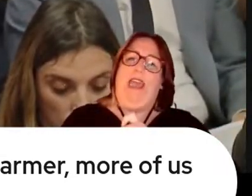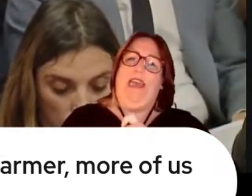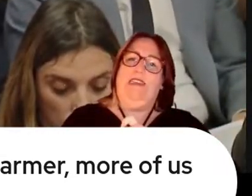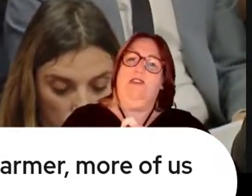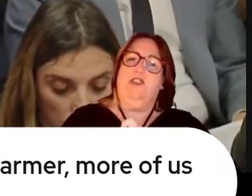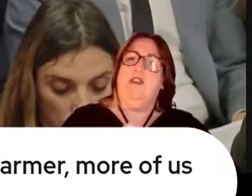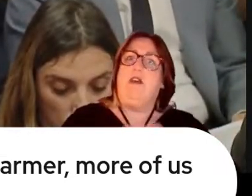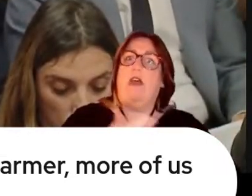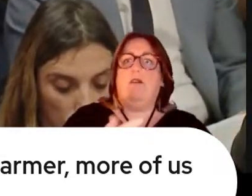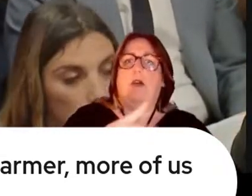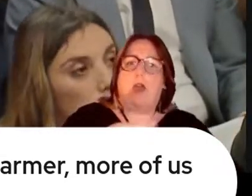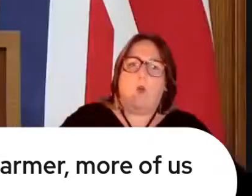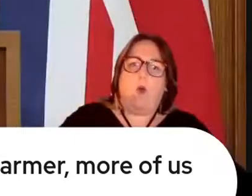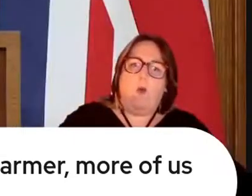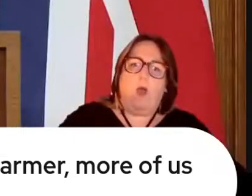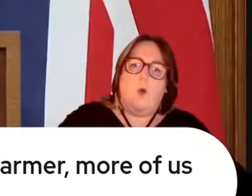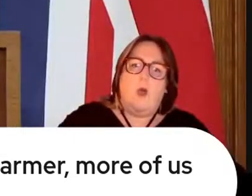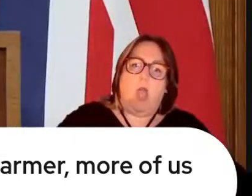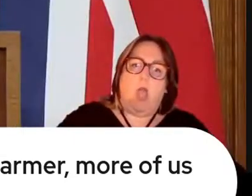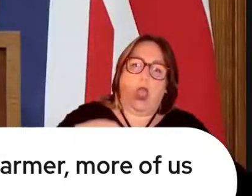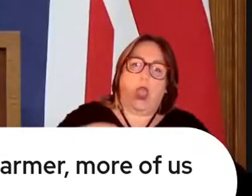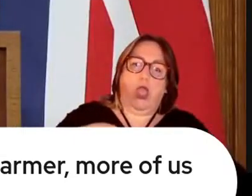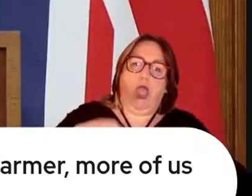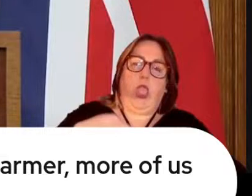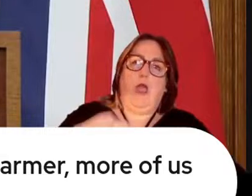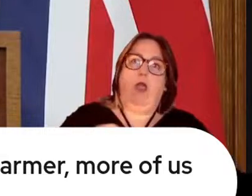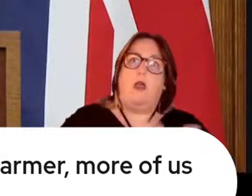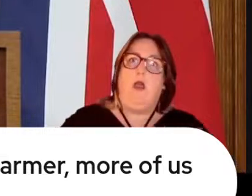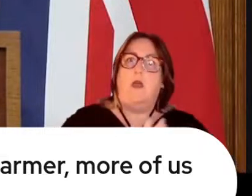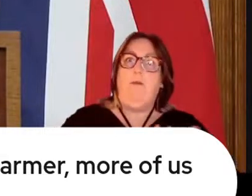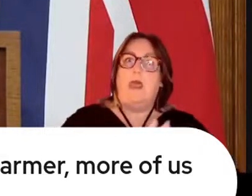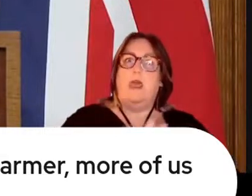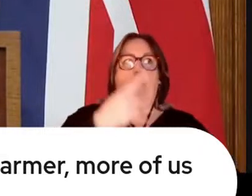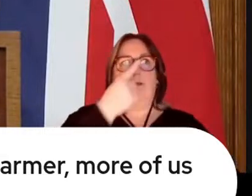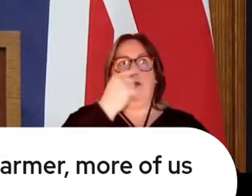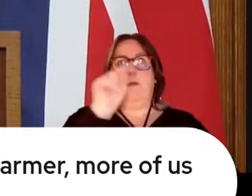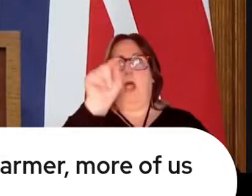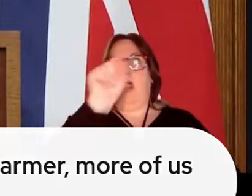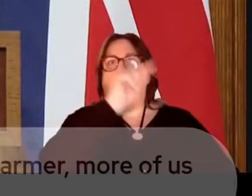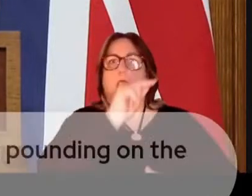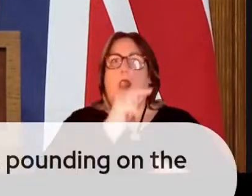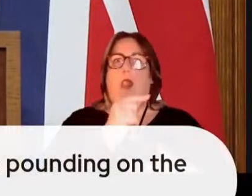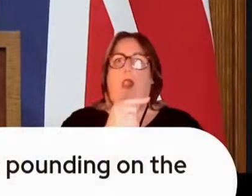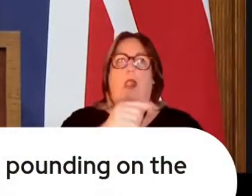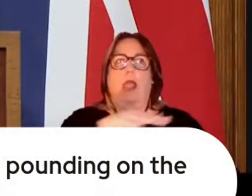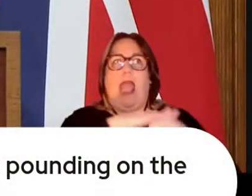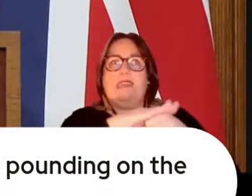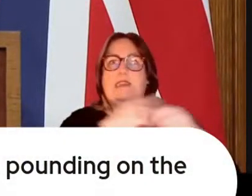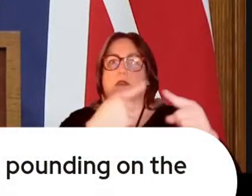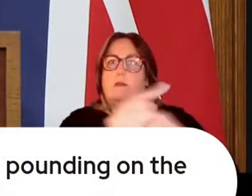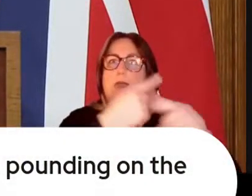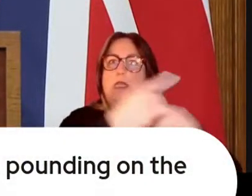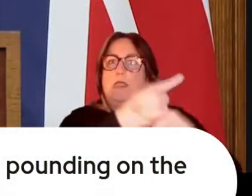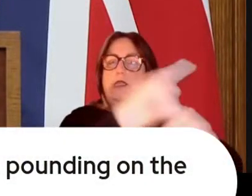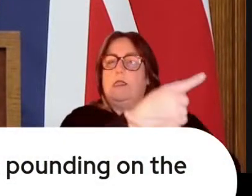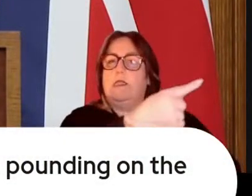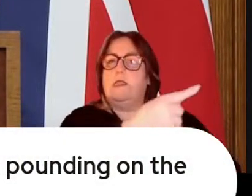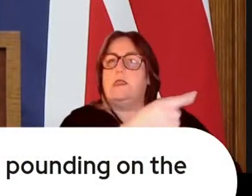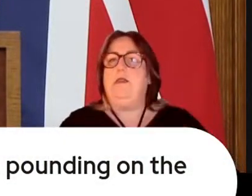are missed in the meantime? Well, I think we need a public inquiry to answer all of the questions